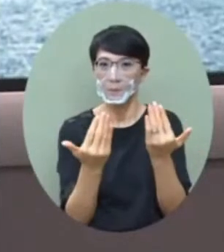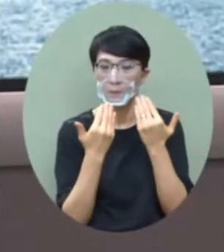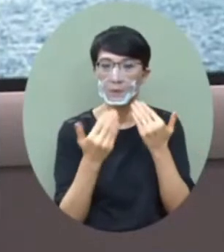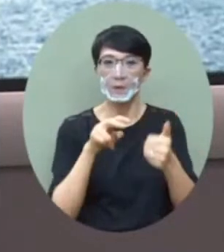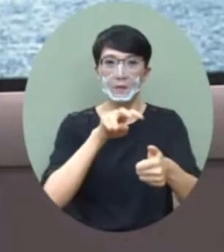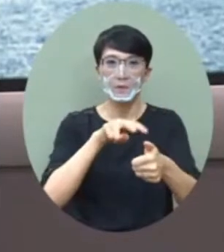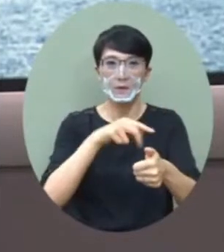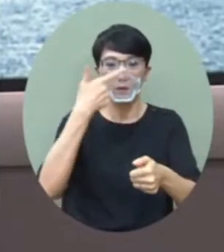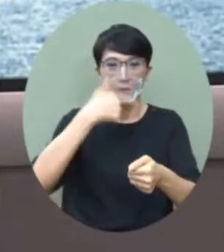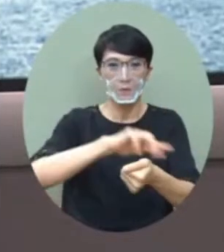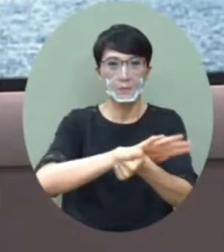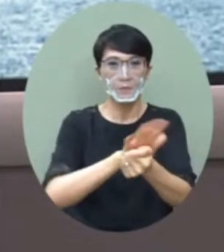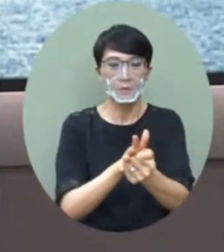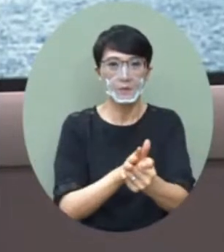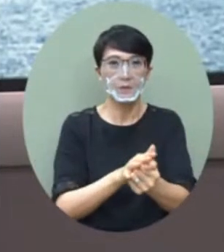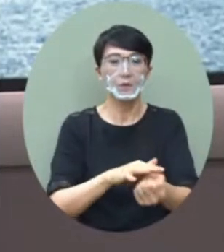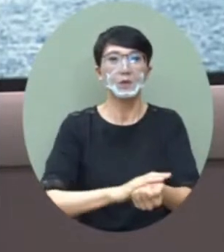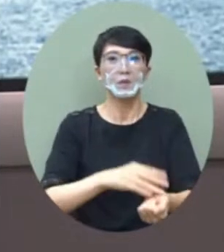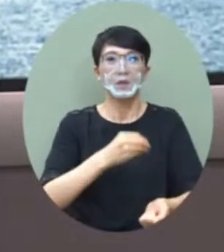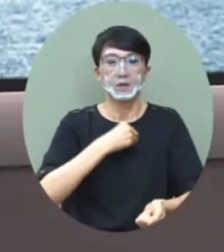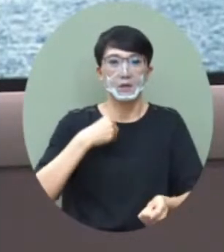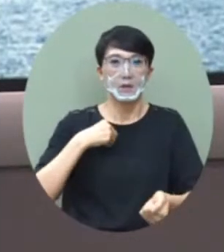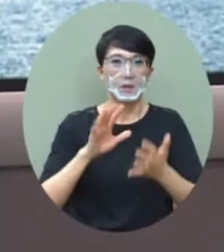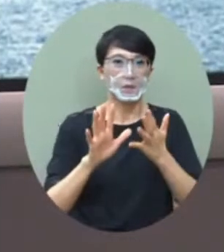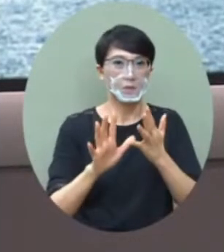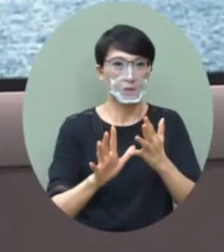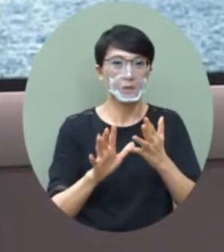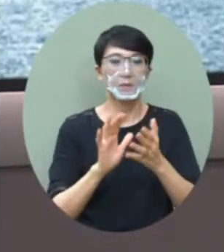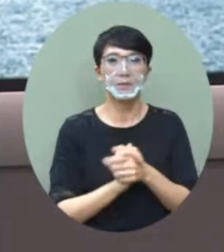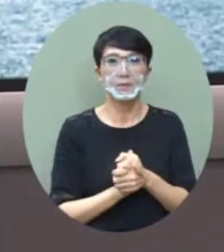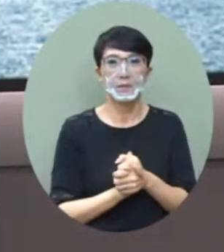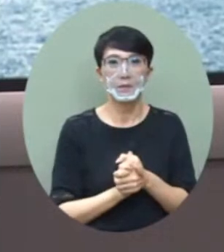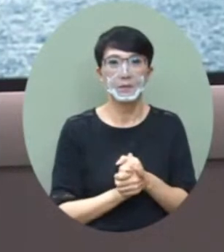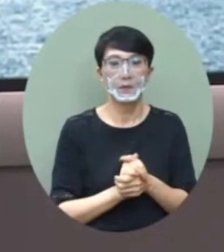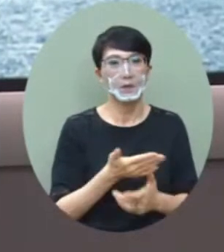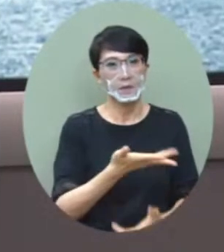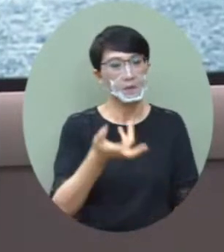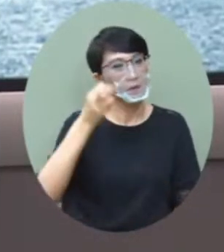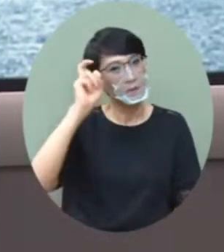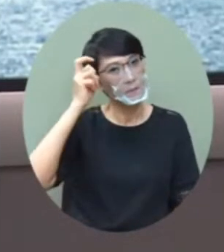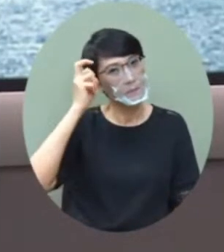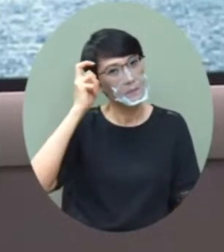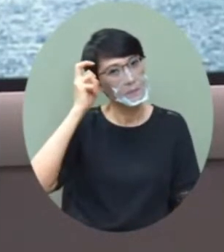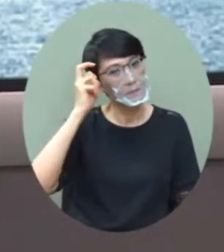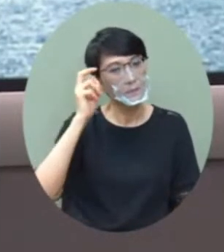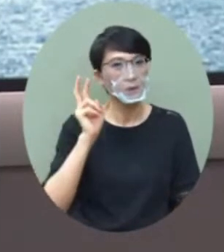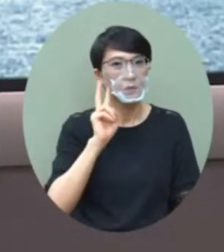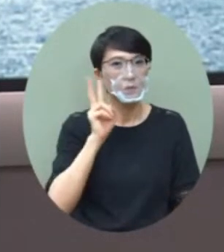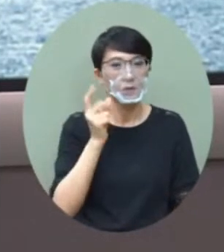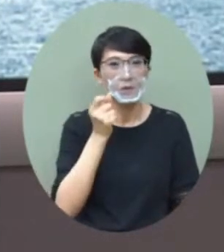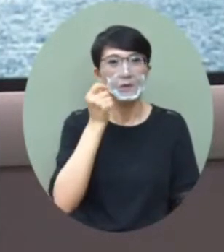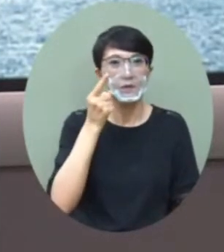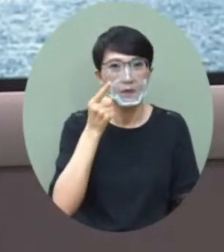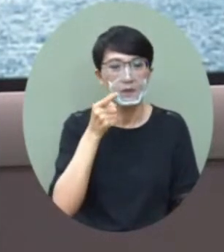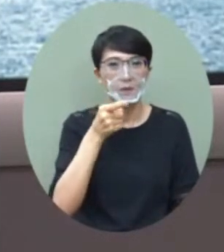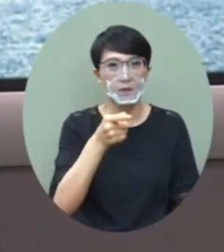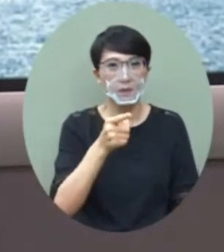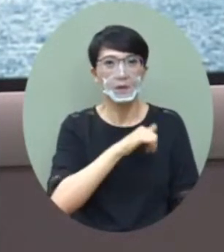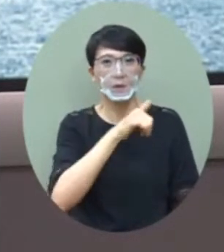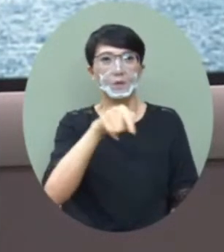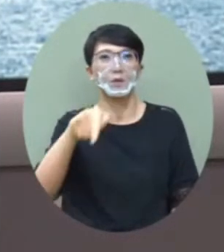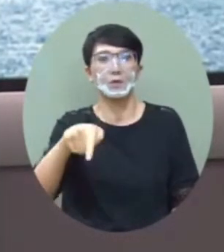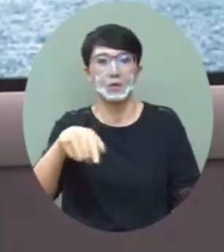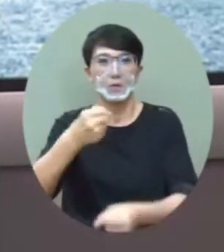we would like to thank the mainland medical teams for coming to Hong Kong to help take care of